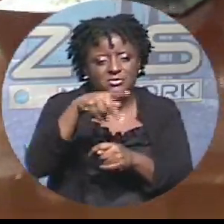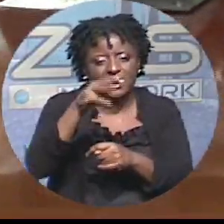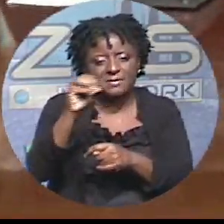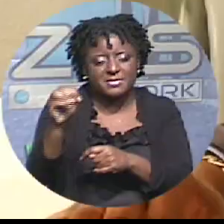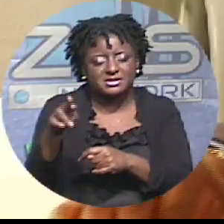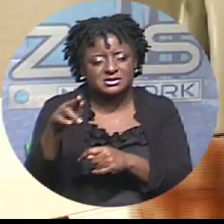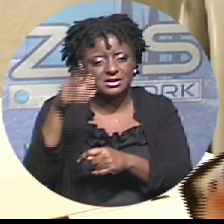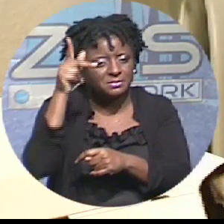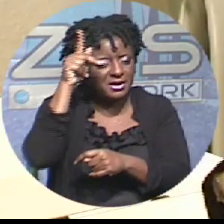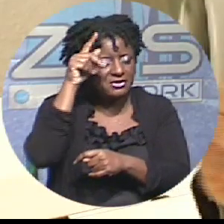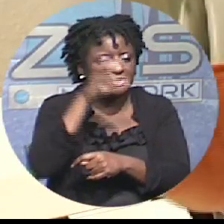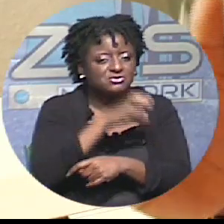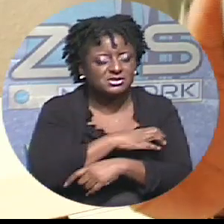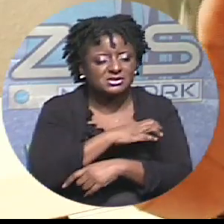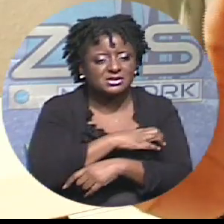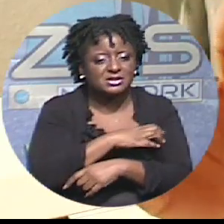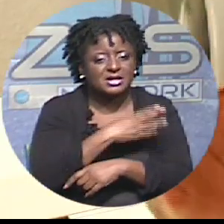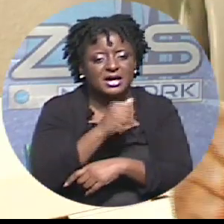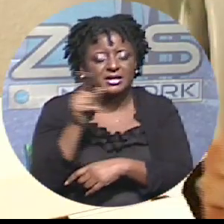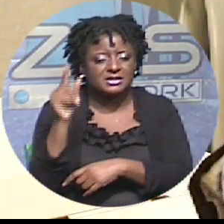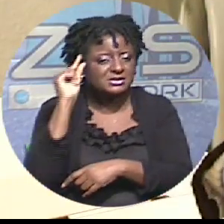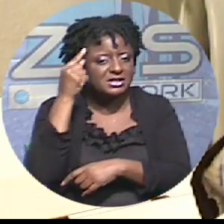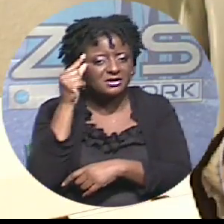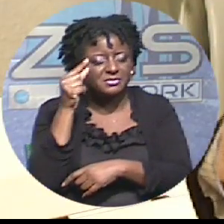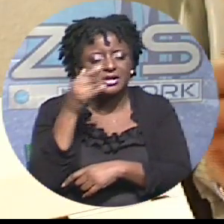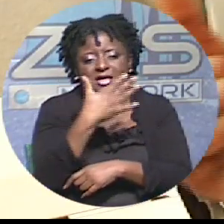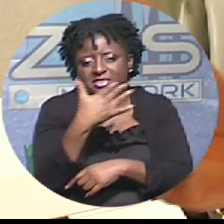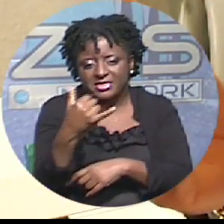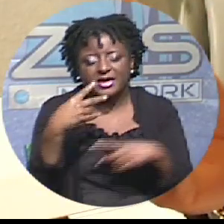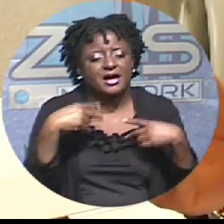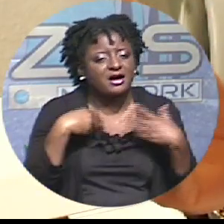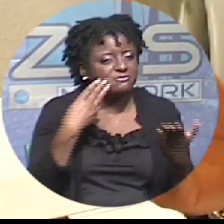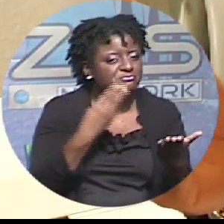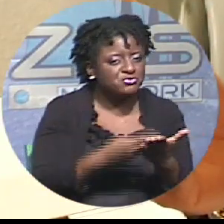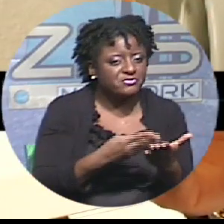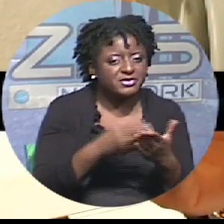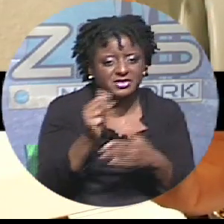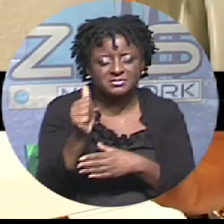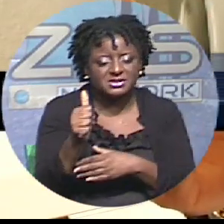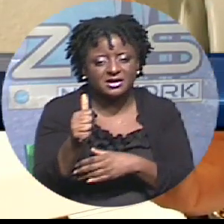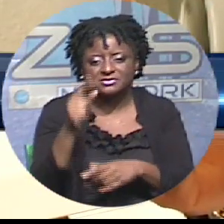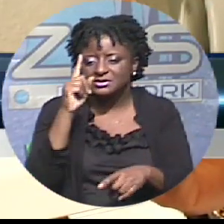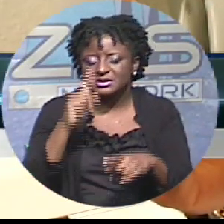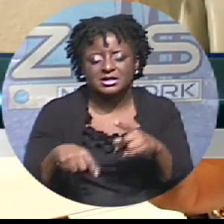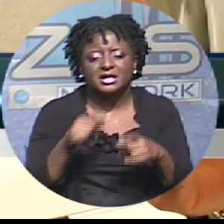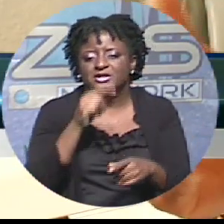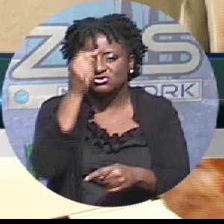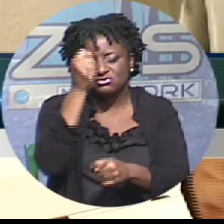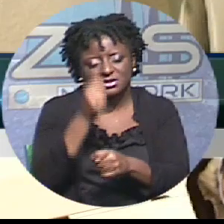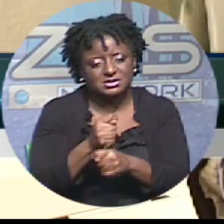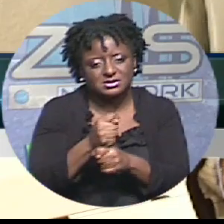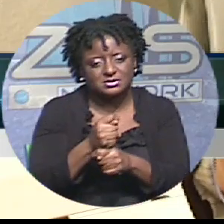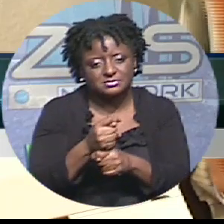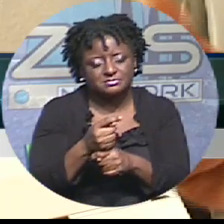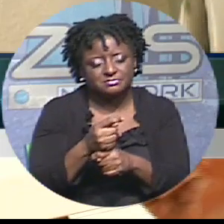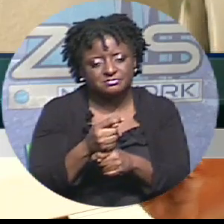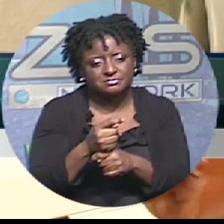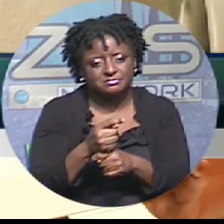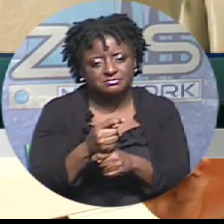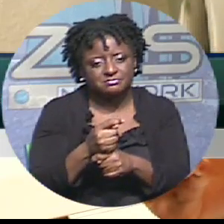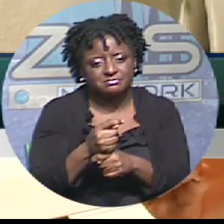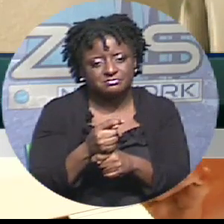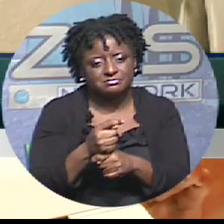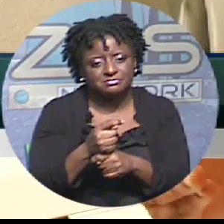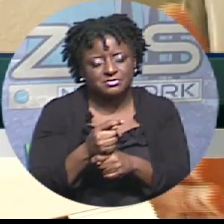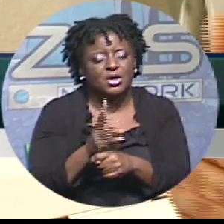his government. They have proven themselves to be untrustworthy. They have proven themselves.